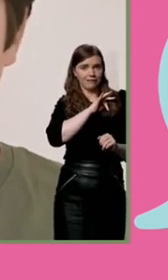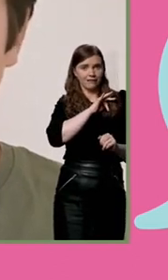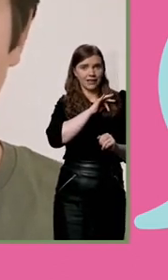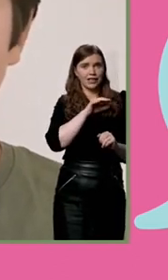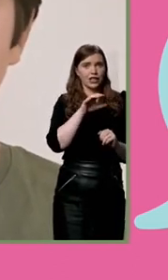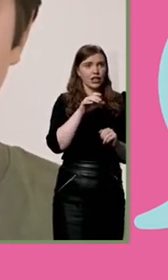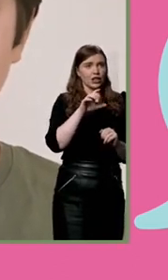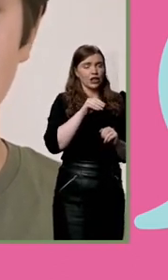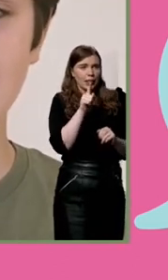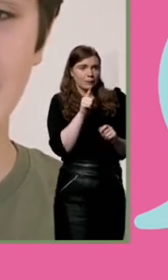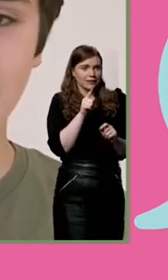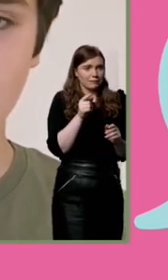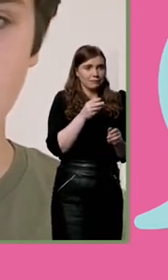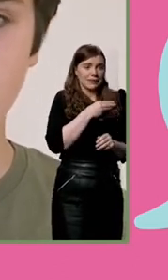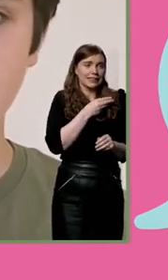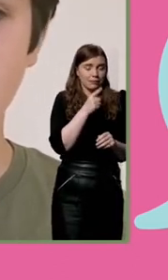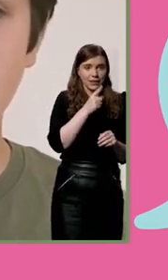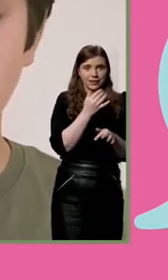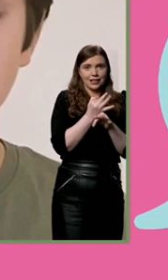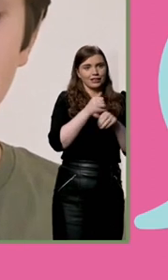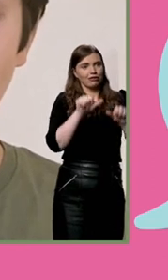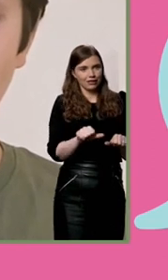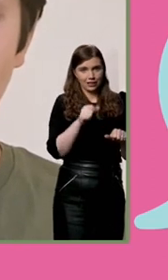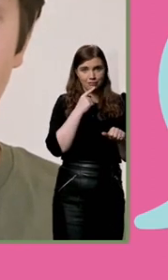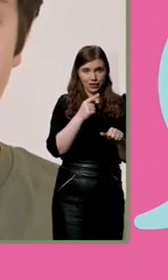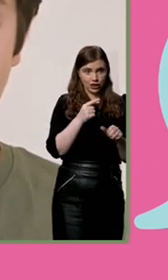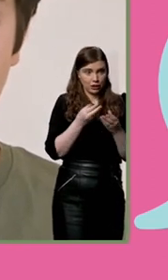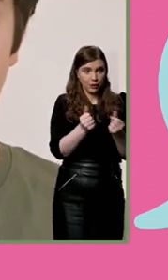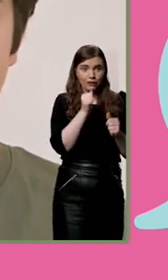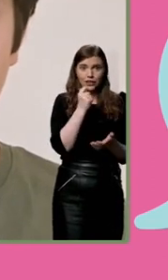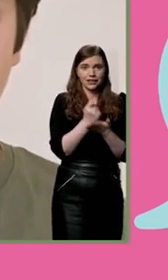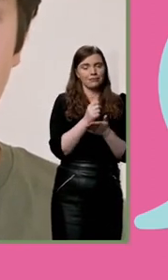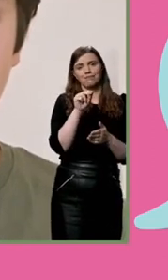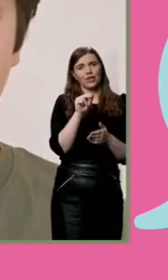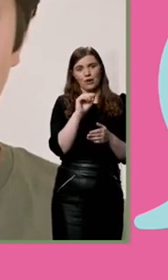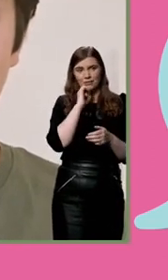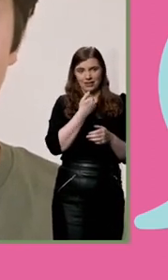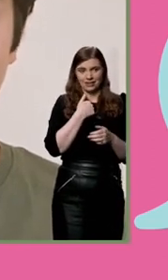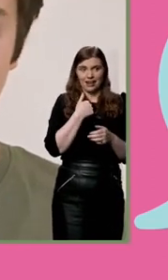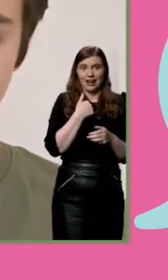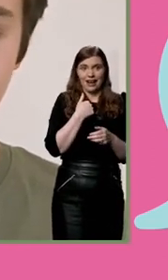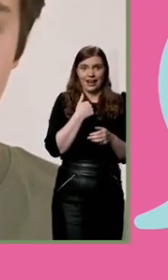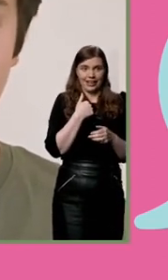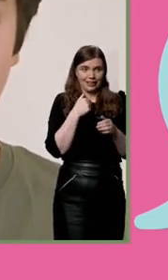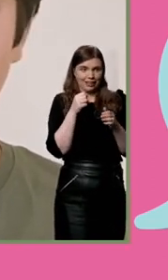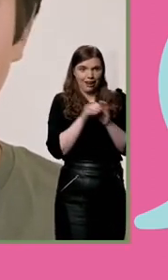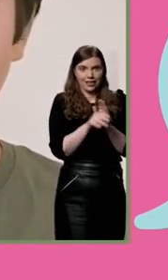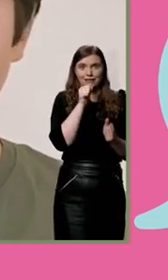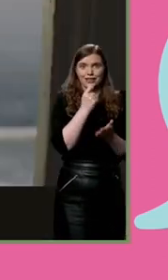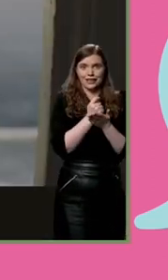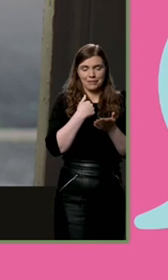myself. It took a long nudging, but Dad finally agreed. It didn't go all perfectly the first time, because I actually got lost on my first